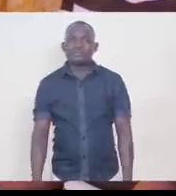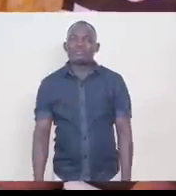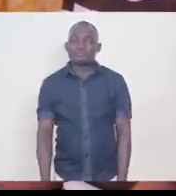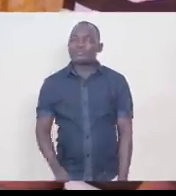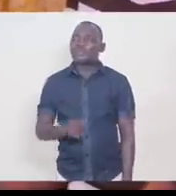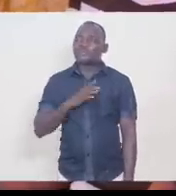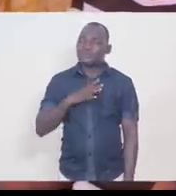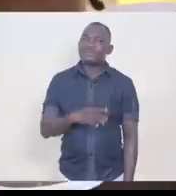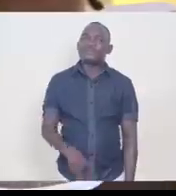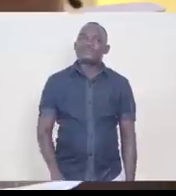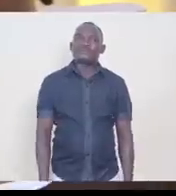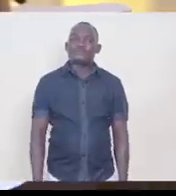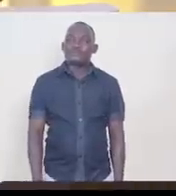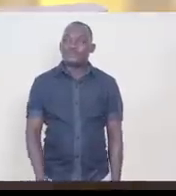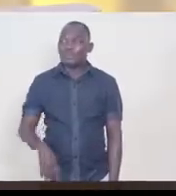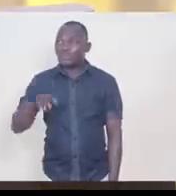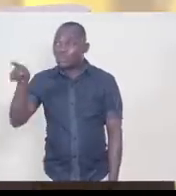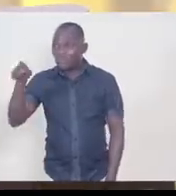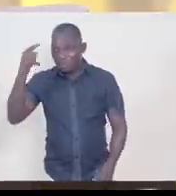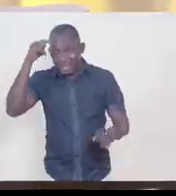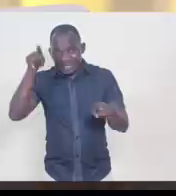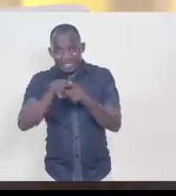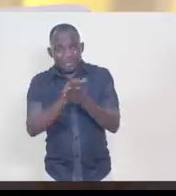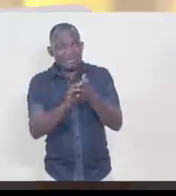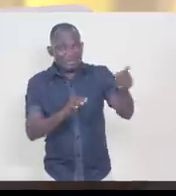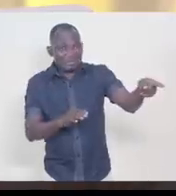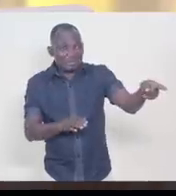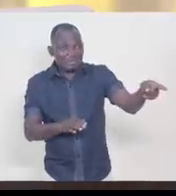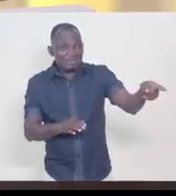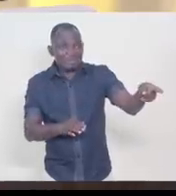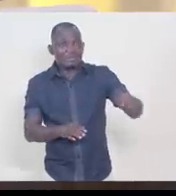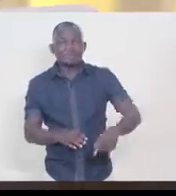Good. Did you agree to marry him?